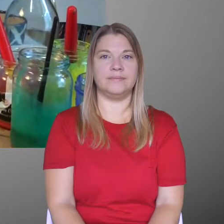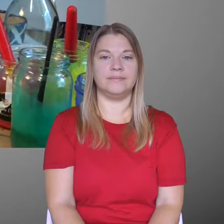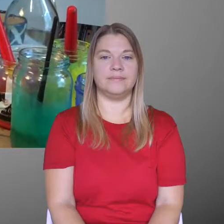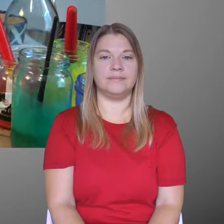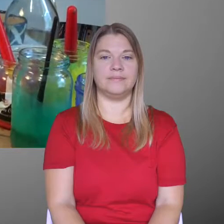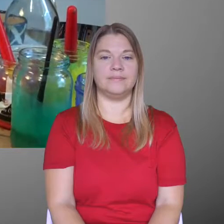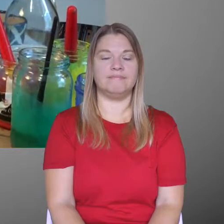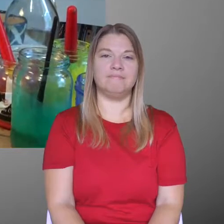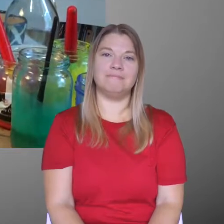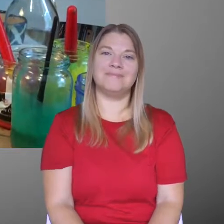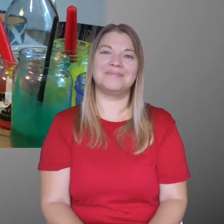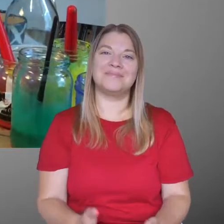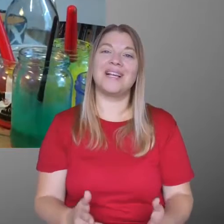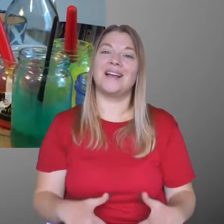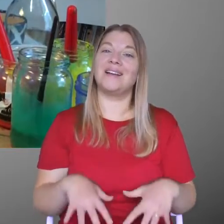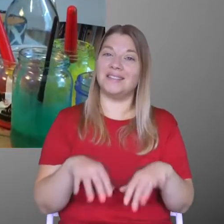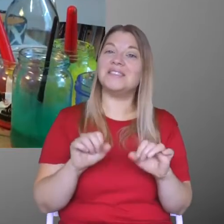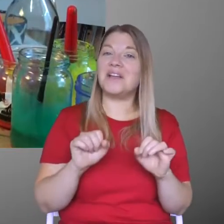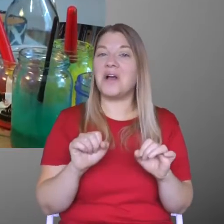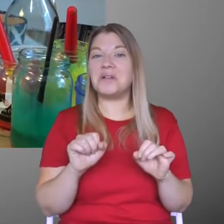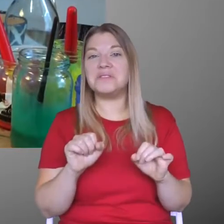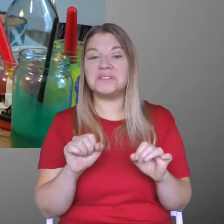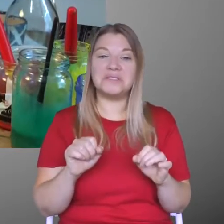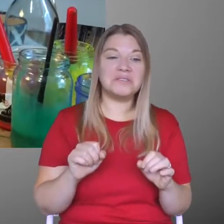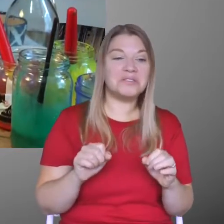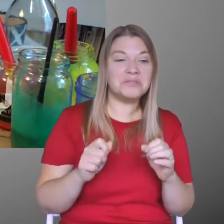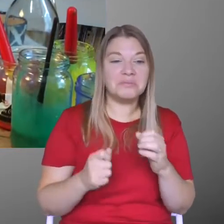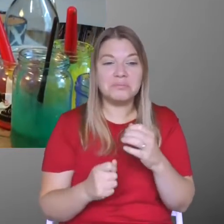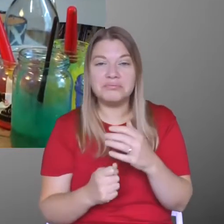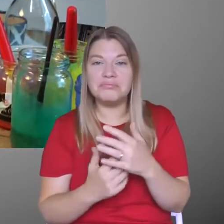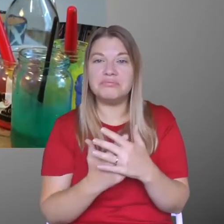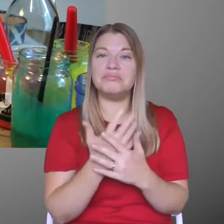And it's starting to look quite interesting here.